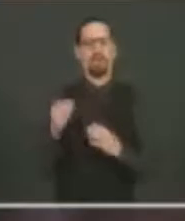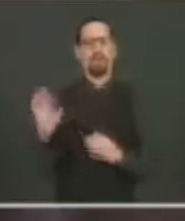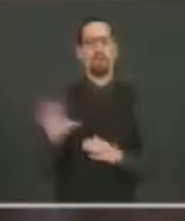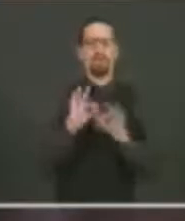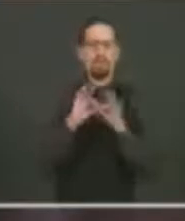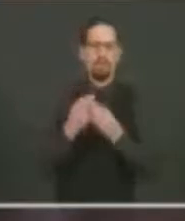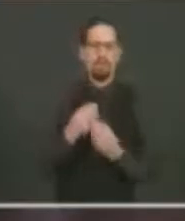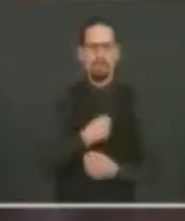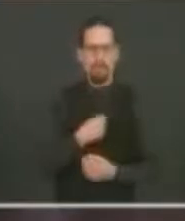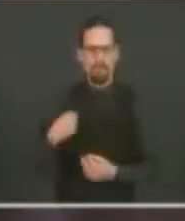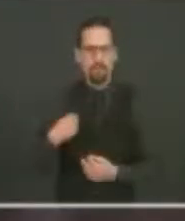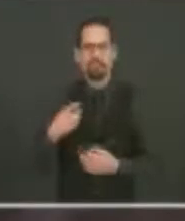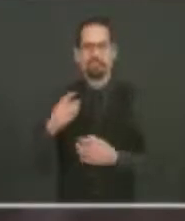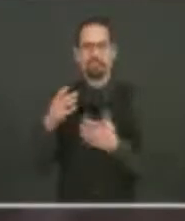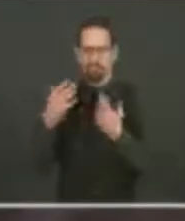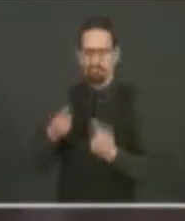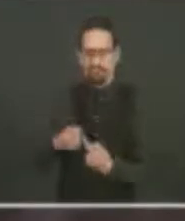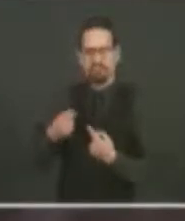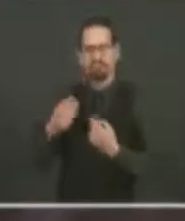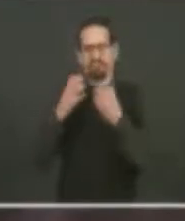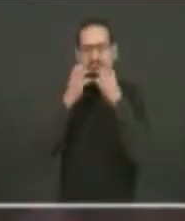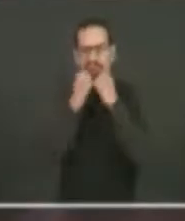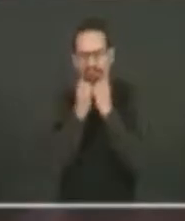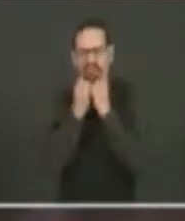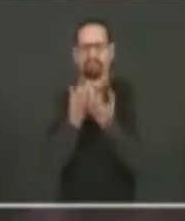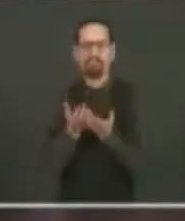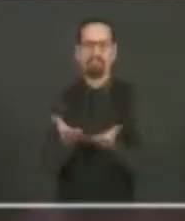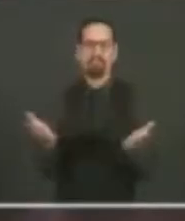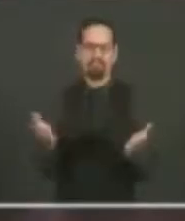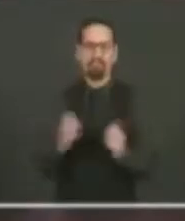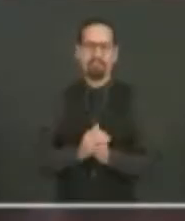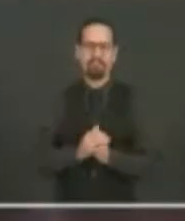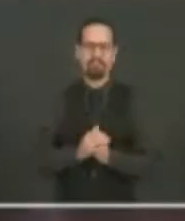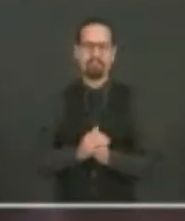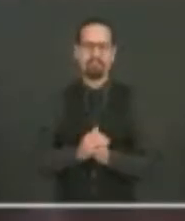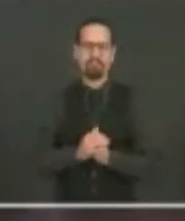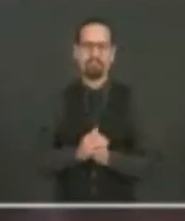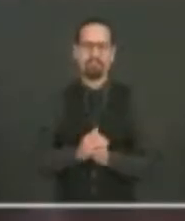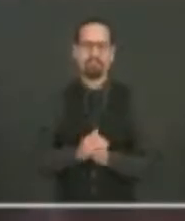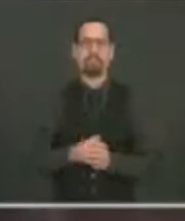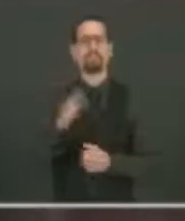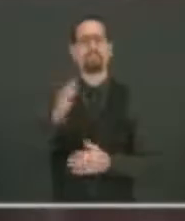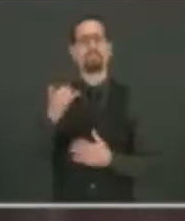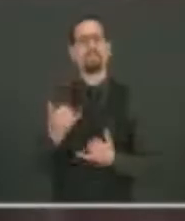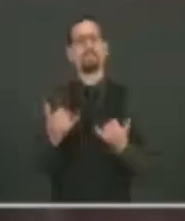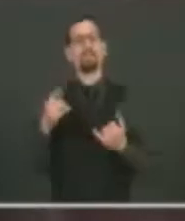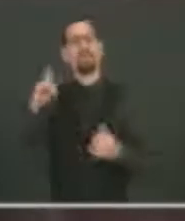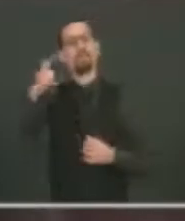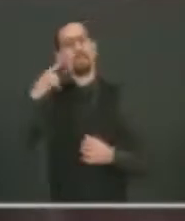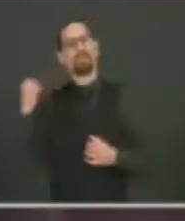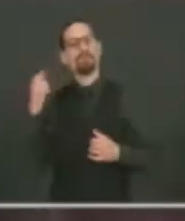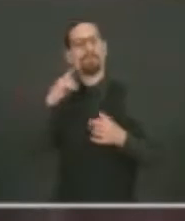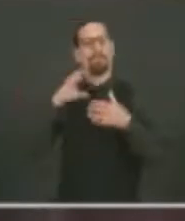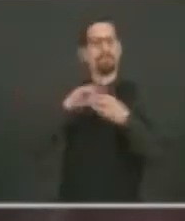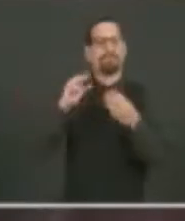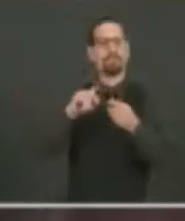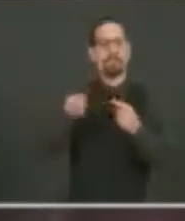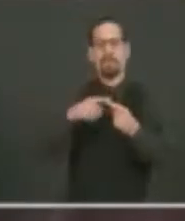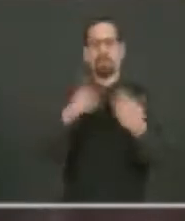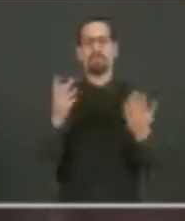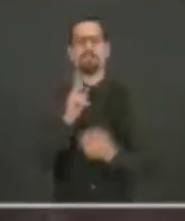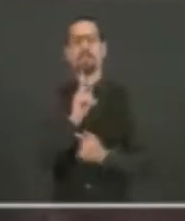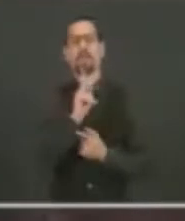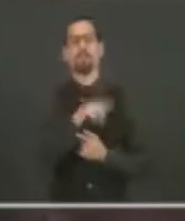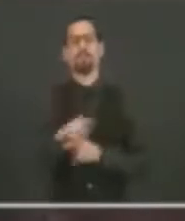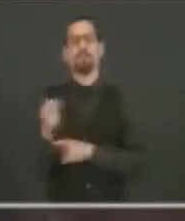Islanders. As the governor said, K-12 schools has been a major focus for